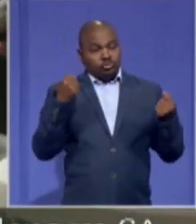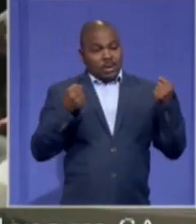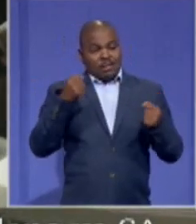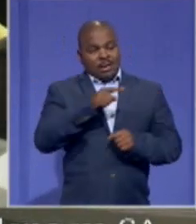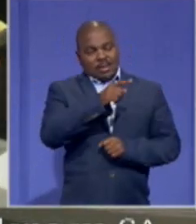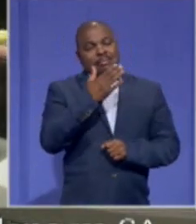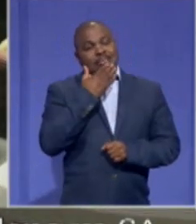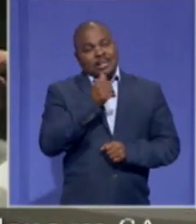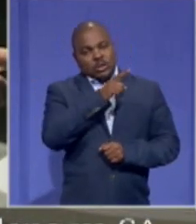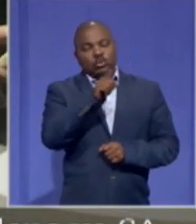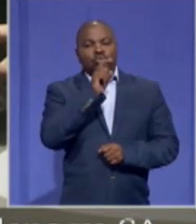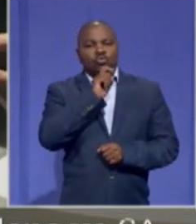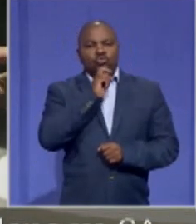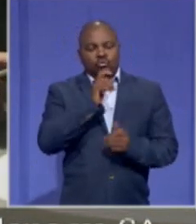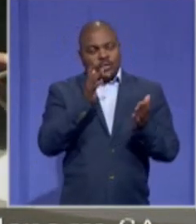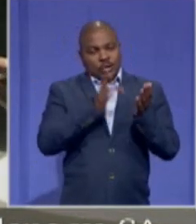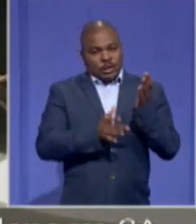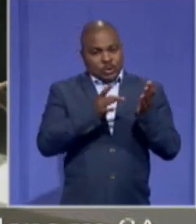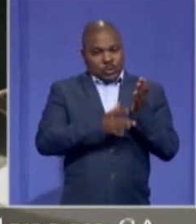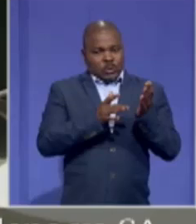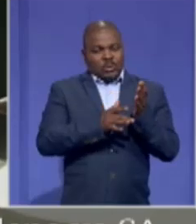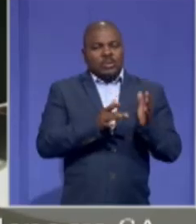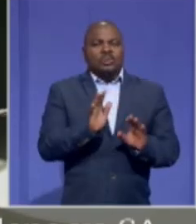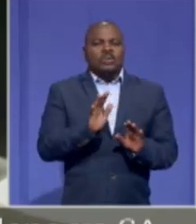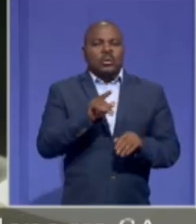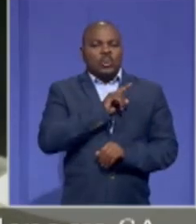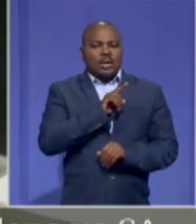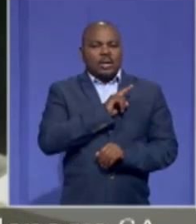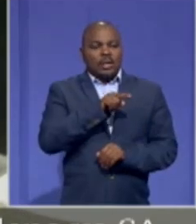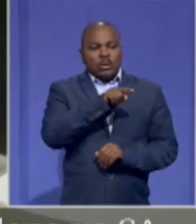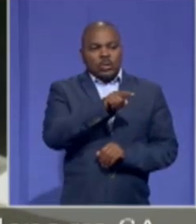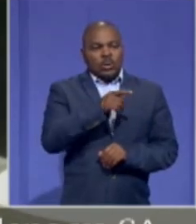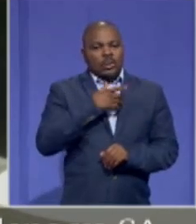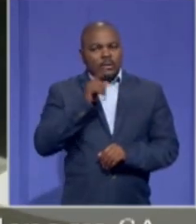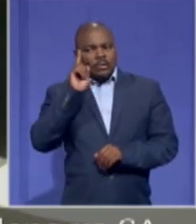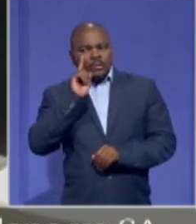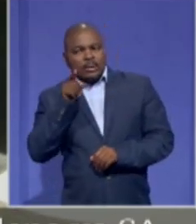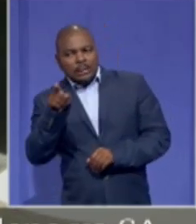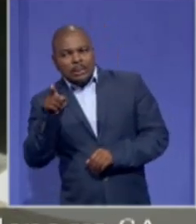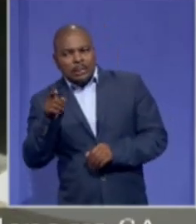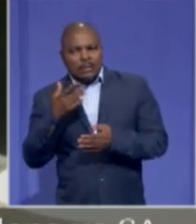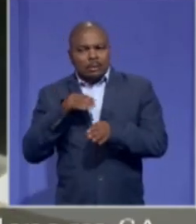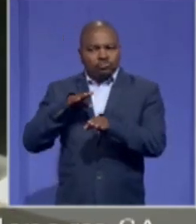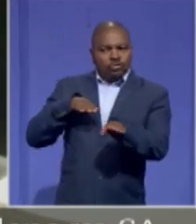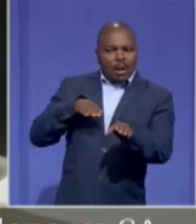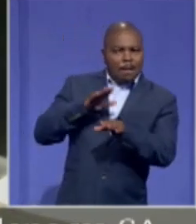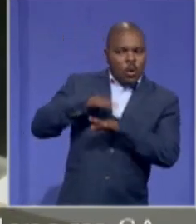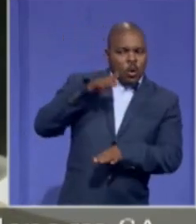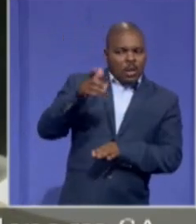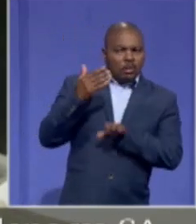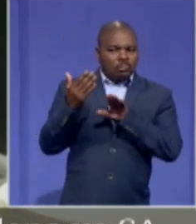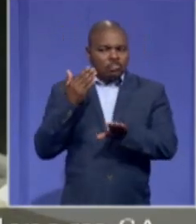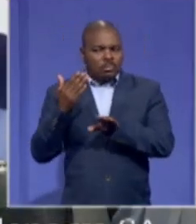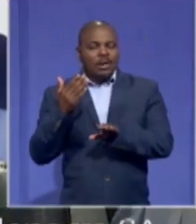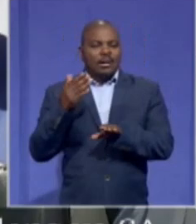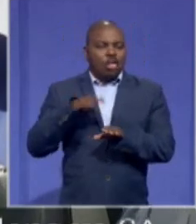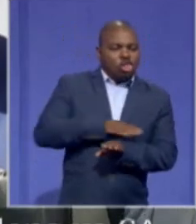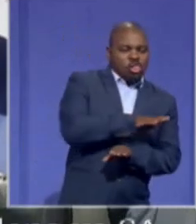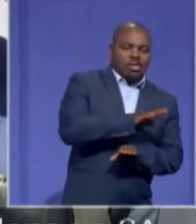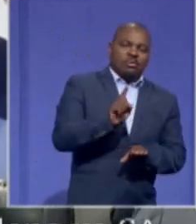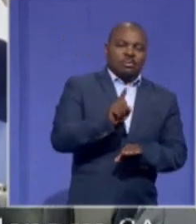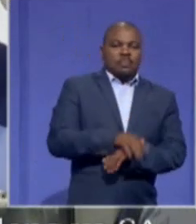sebedisa disebediswa tsa technology e le ho qoba dibaka tseo matsholo a polokeho ya mebileng a tshwaretsweng ho tsona. It's very unfortunate